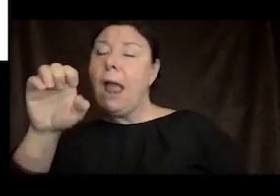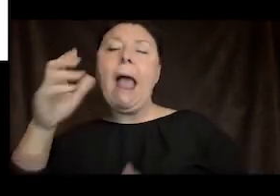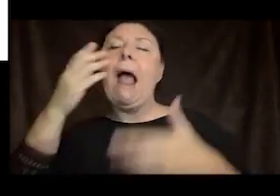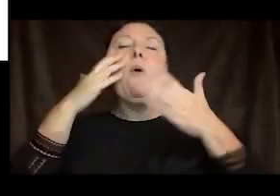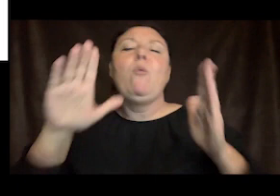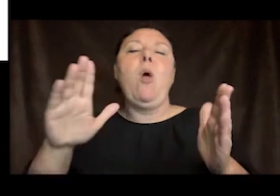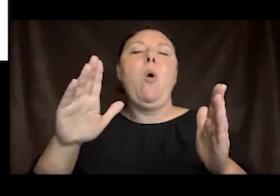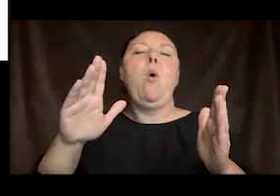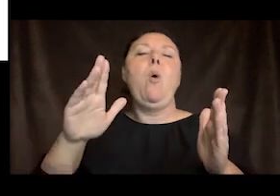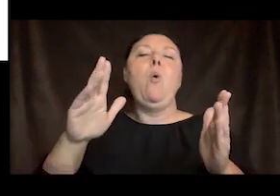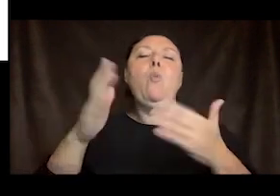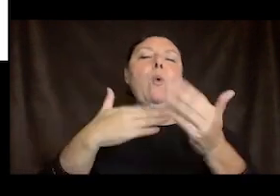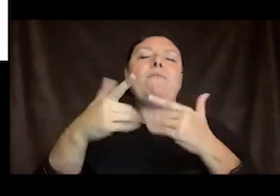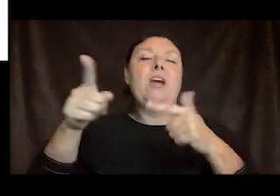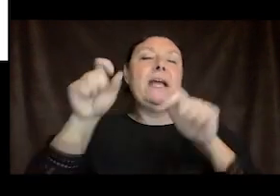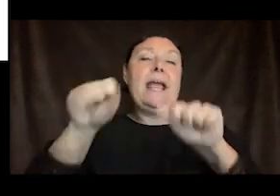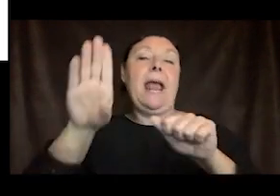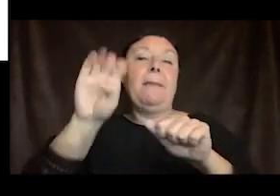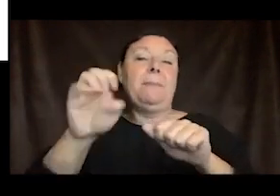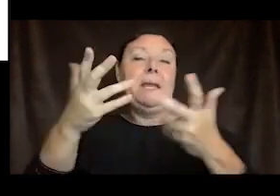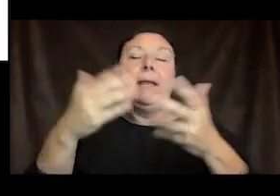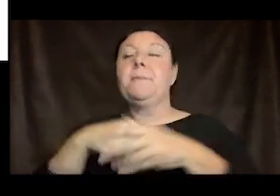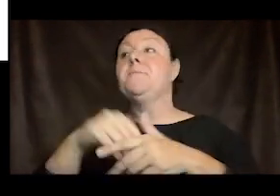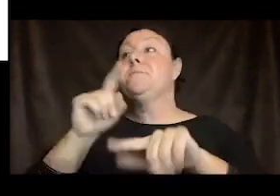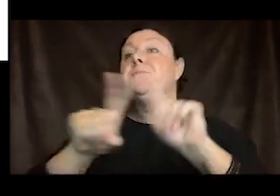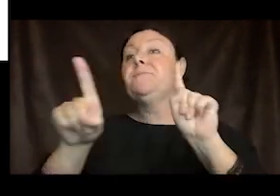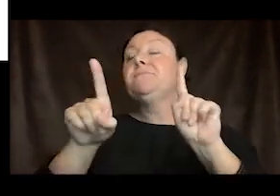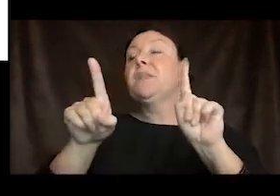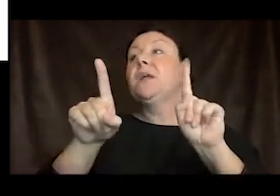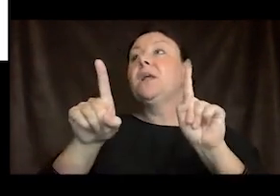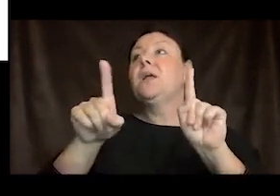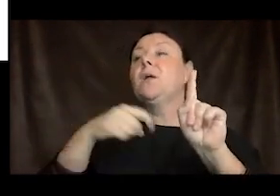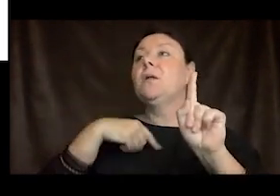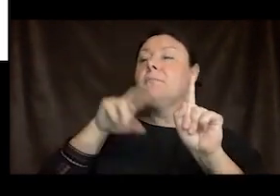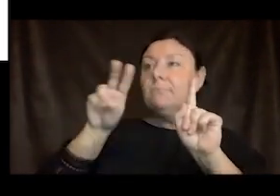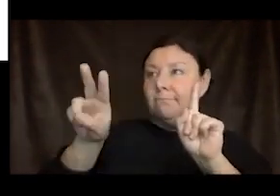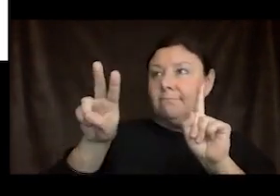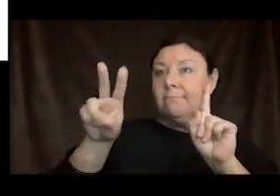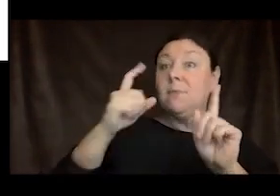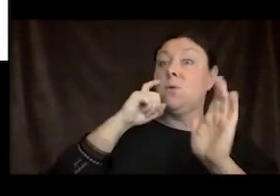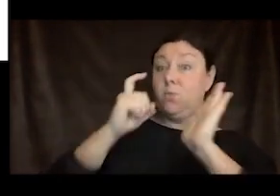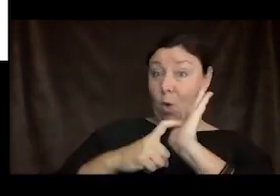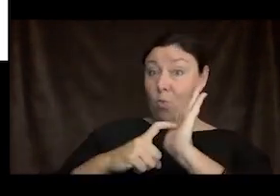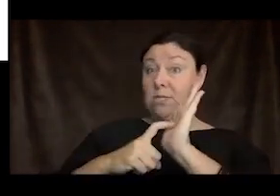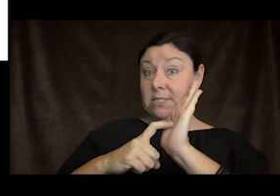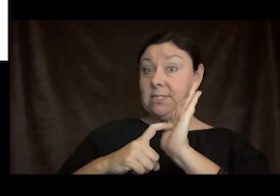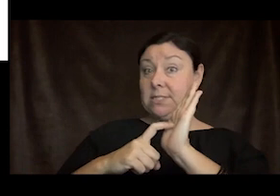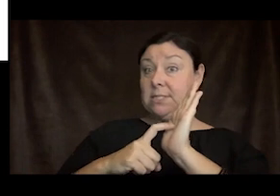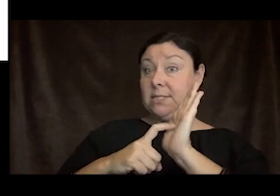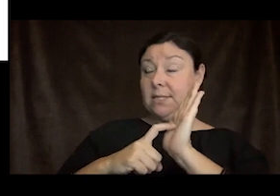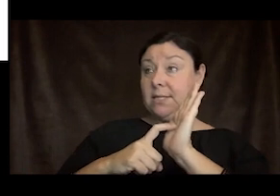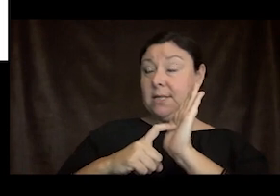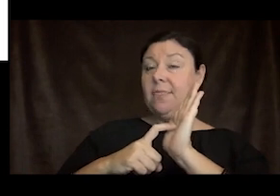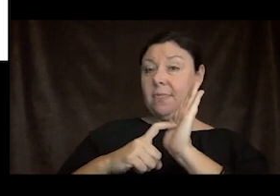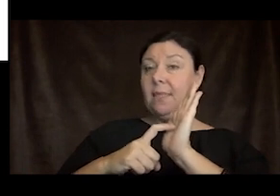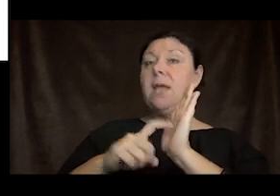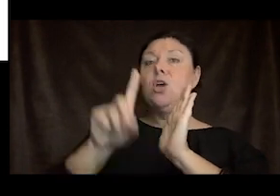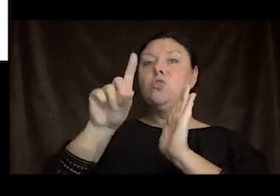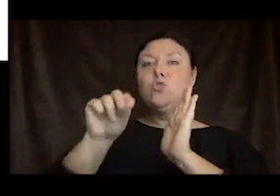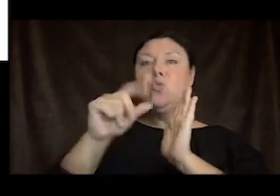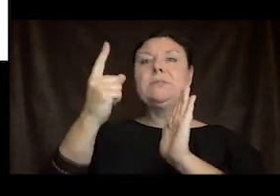don't, whatever that might be. But when the next thing is to think about, okay, so then you recast it, do something about